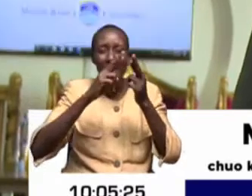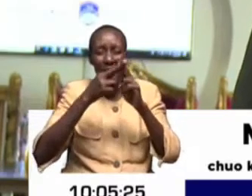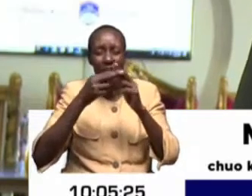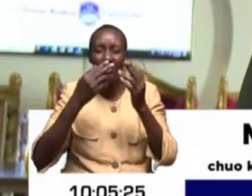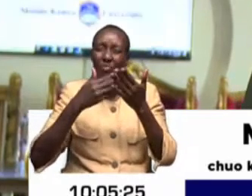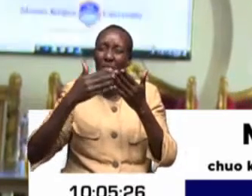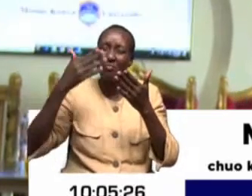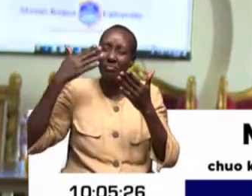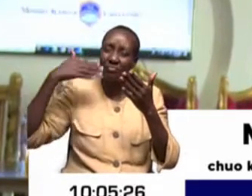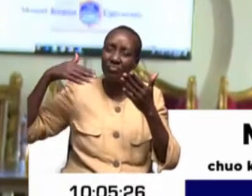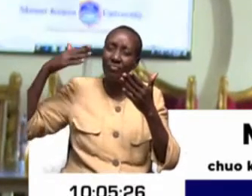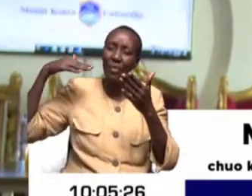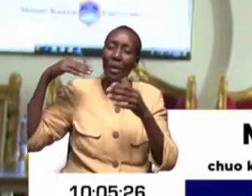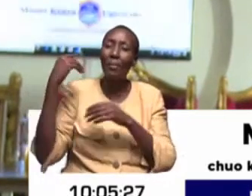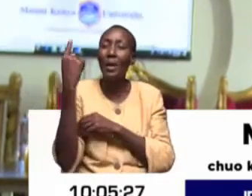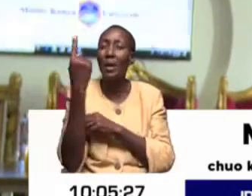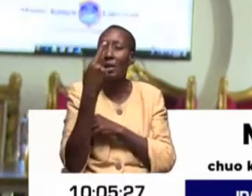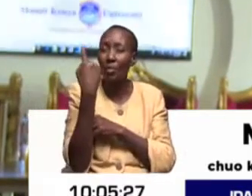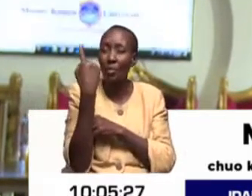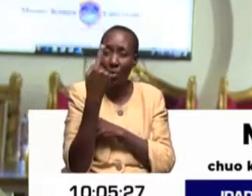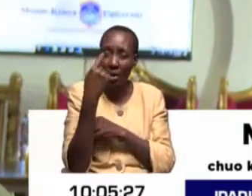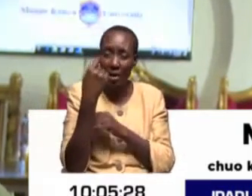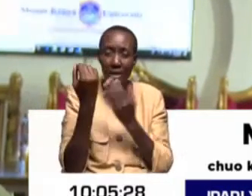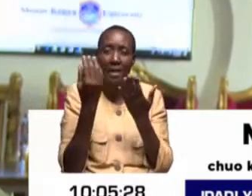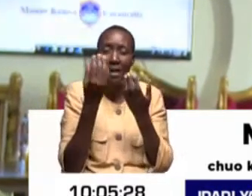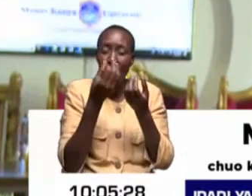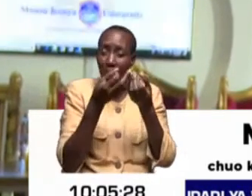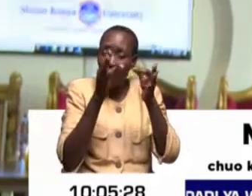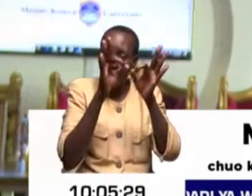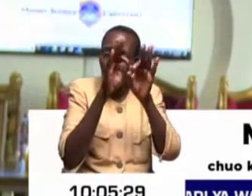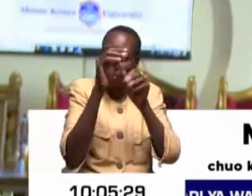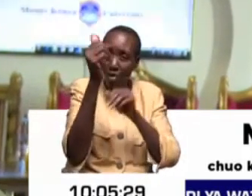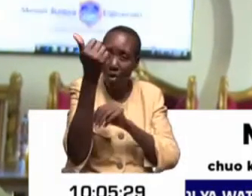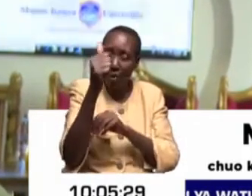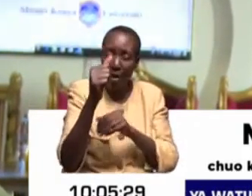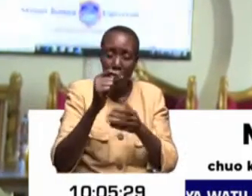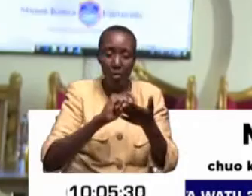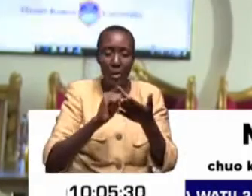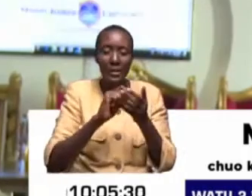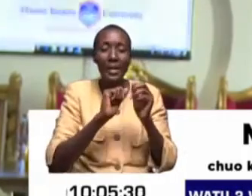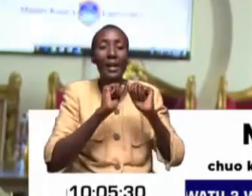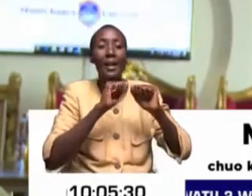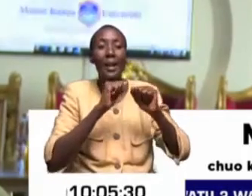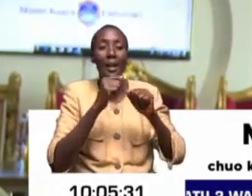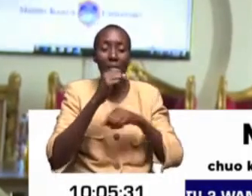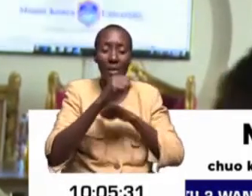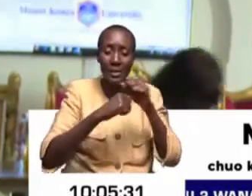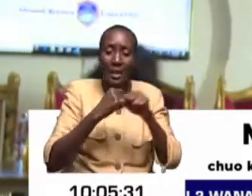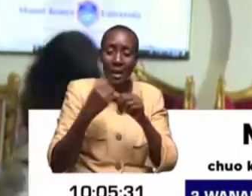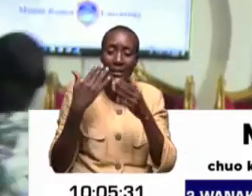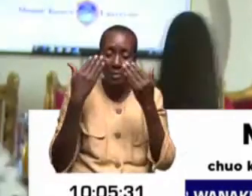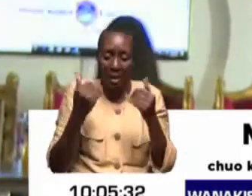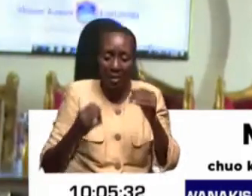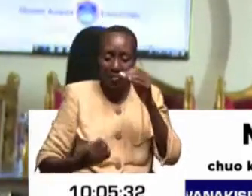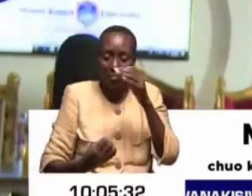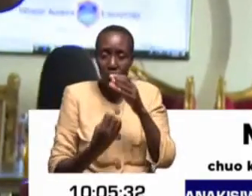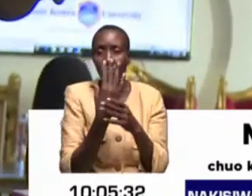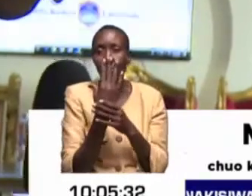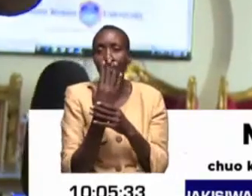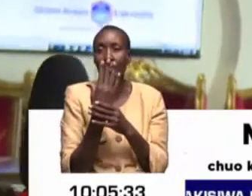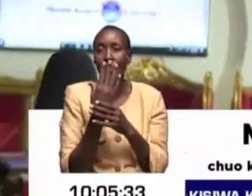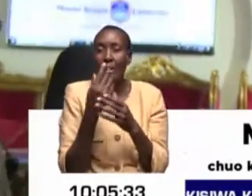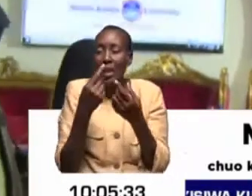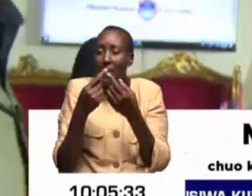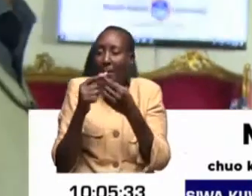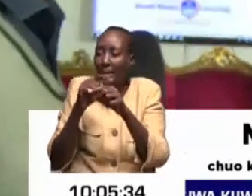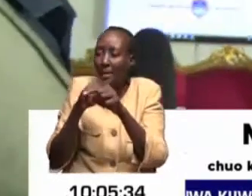while, only that we never formalized it. We signed the MOU last year, and now we want to launch that MOU. Lakini sasa hivi